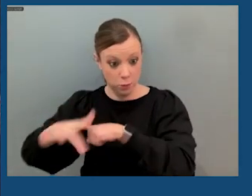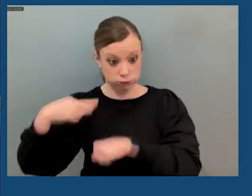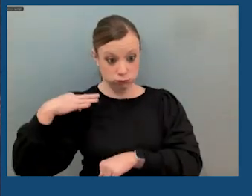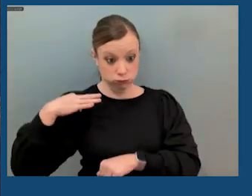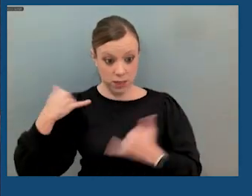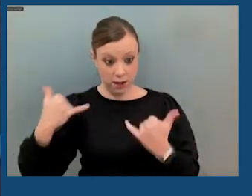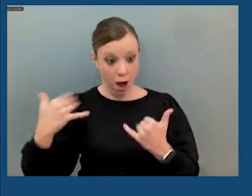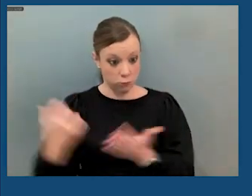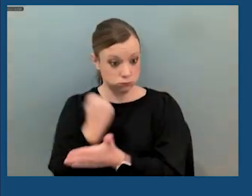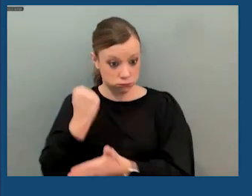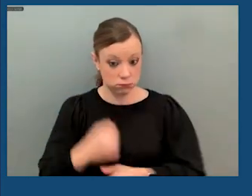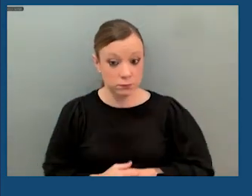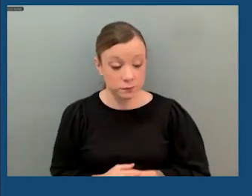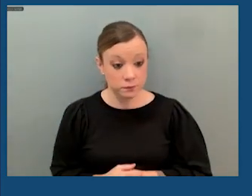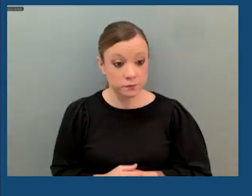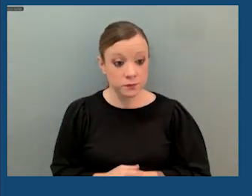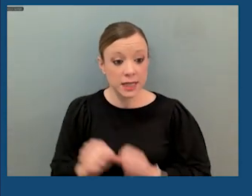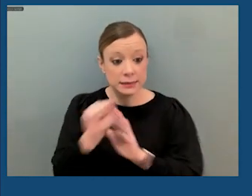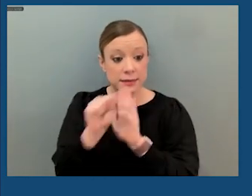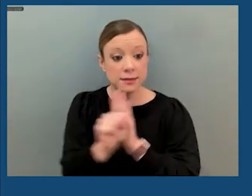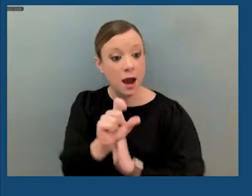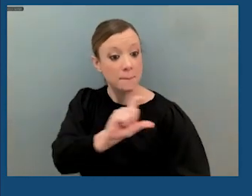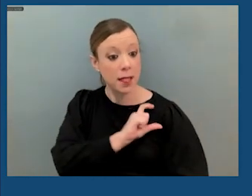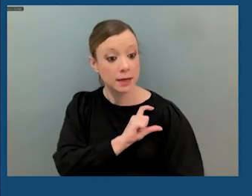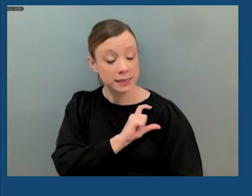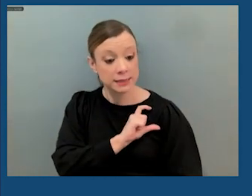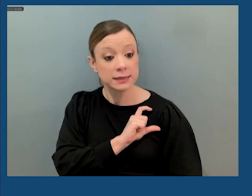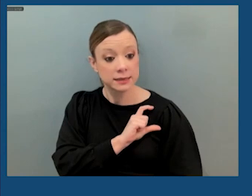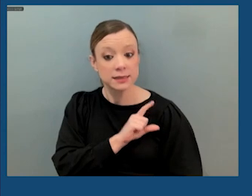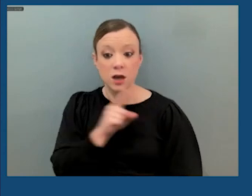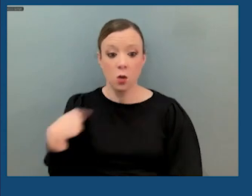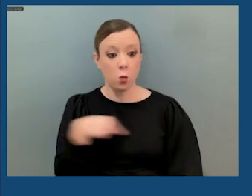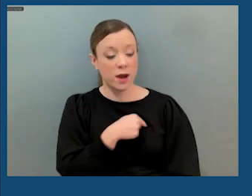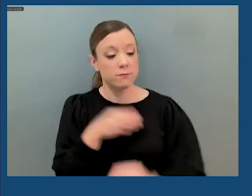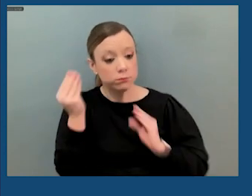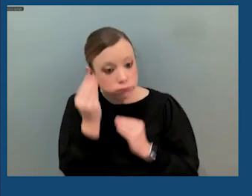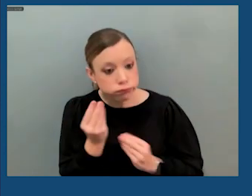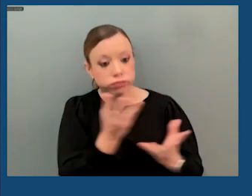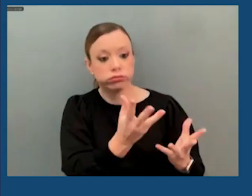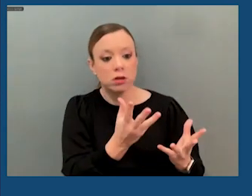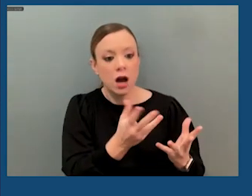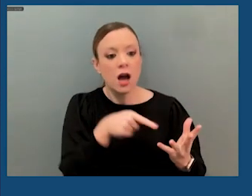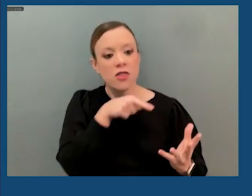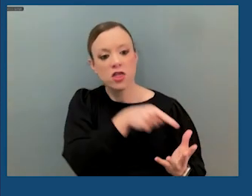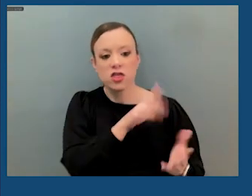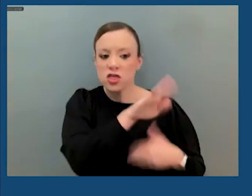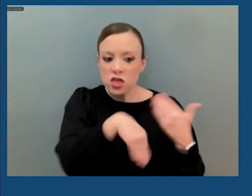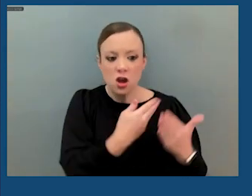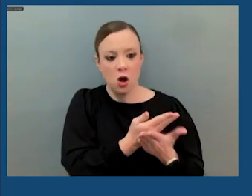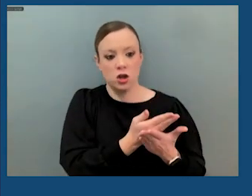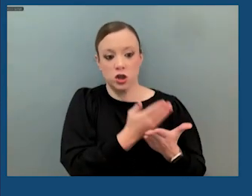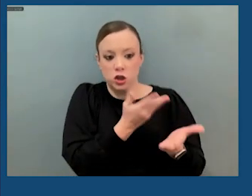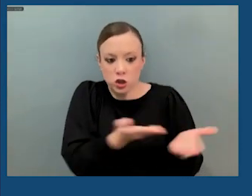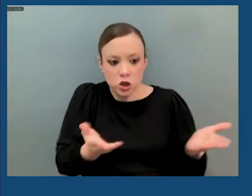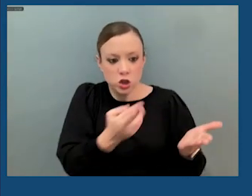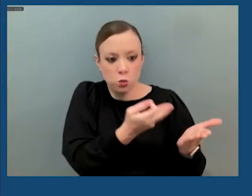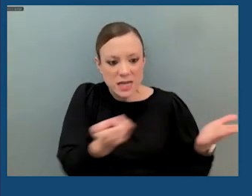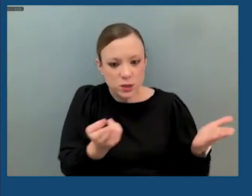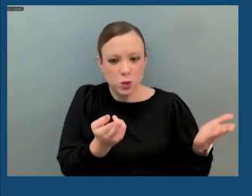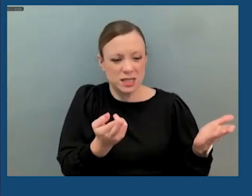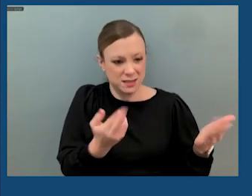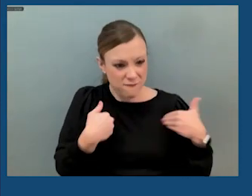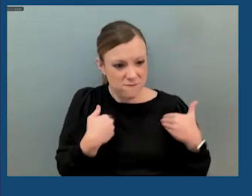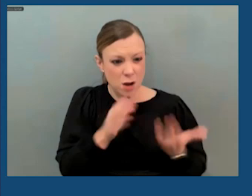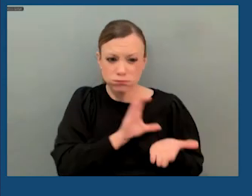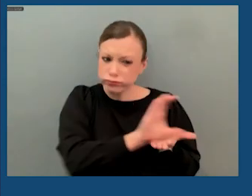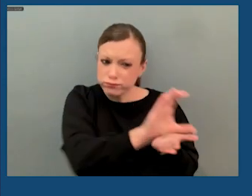State police, as I said, have been involved. We're giving DAs the tools they need. I want to make sure that you can never say we couldn't do something because we didn't have the resources. I'll make sure